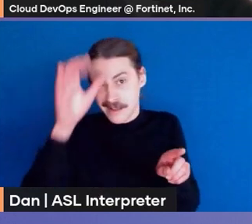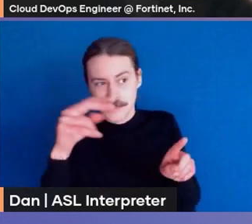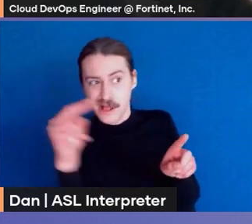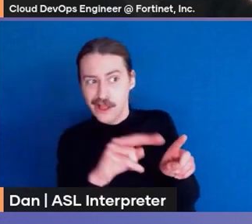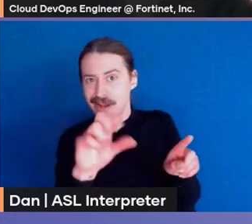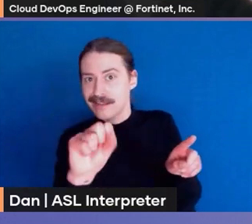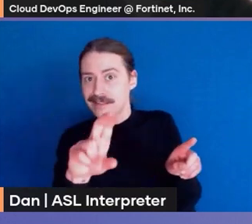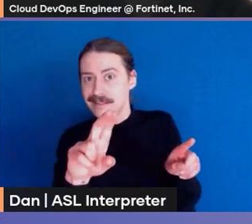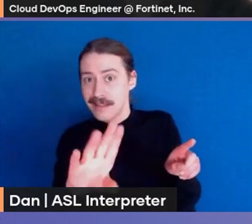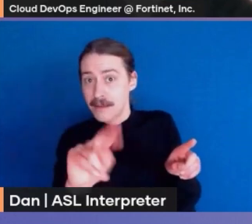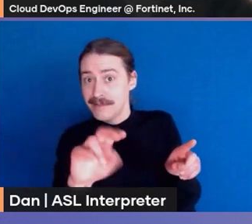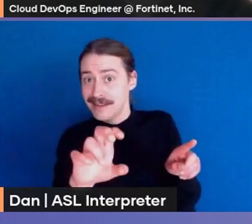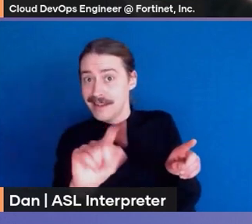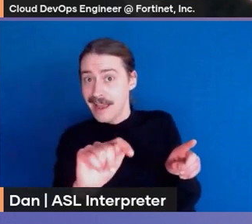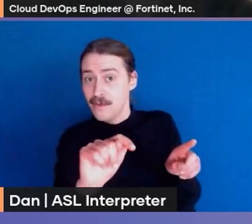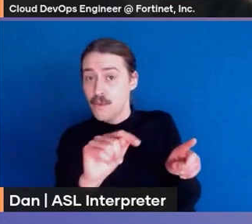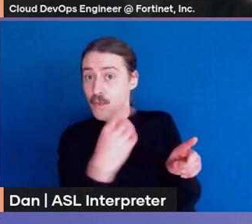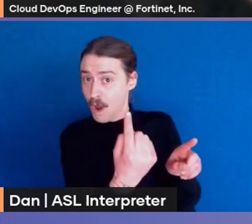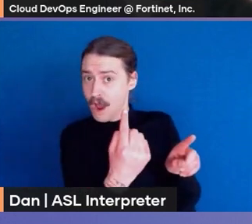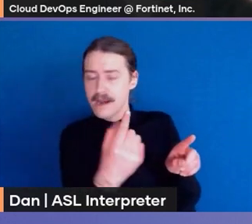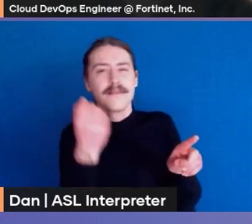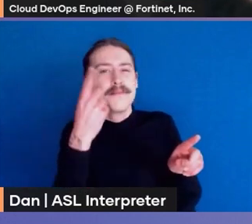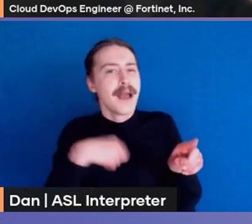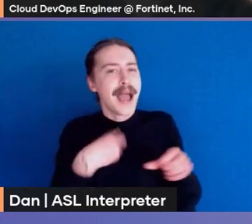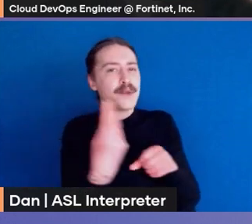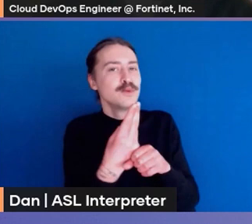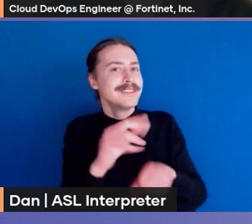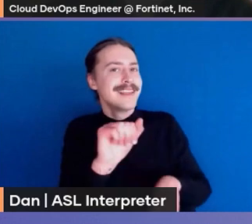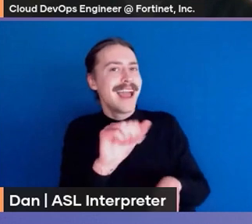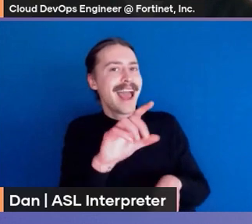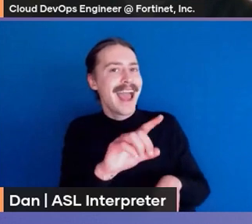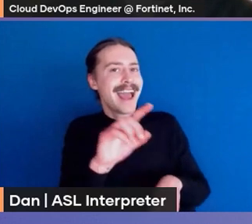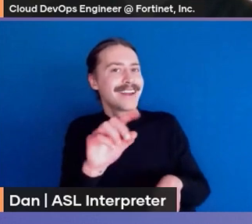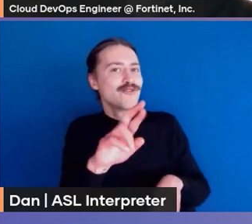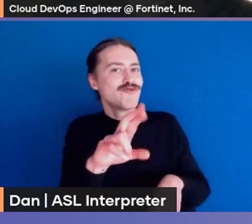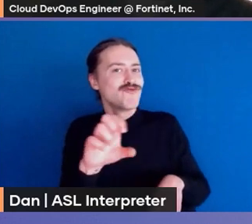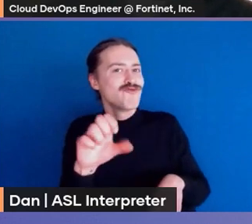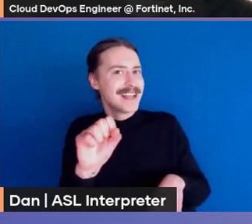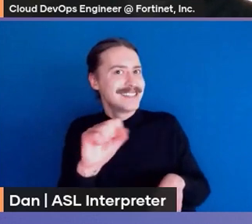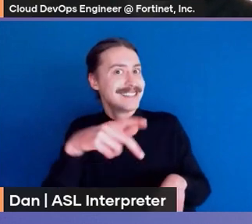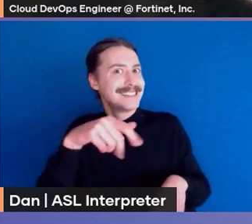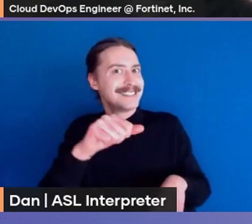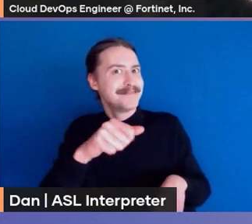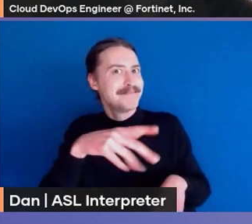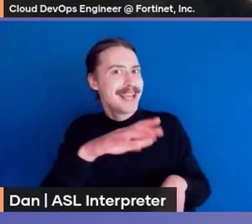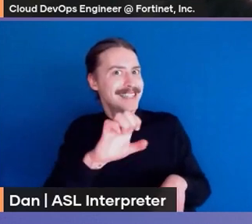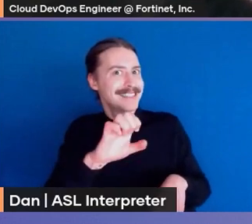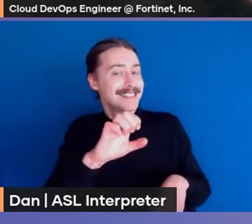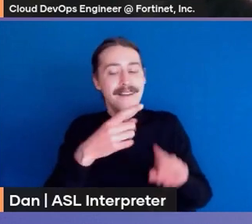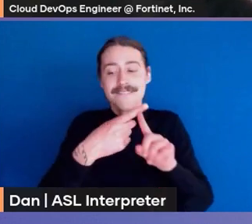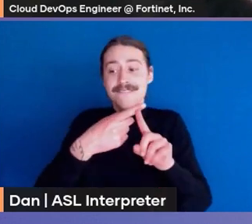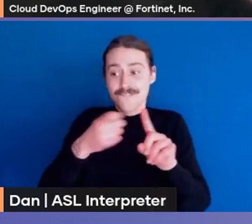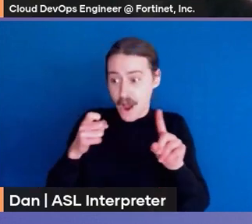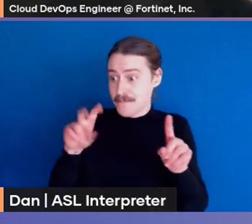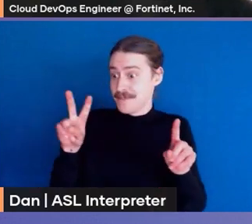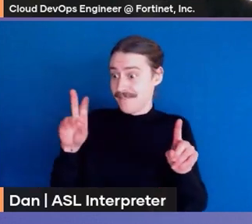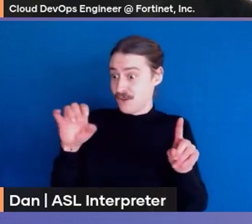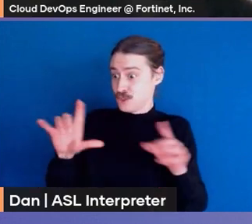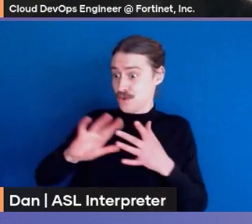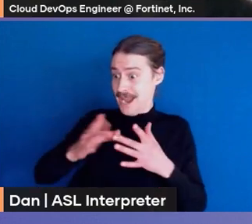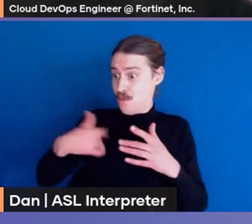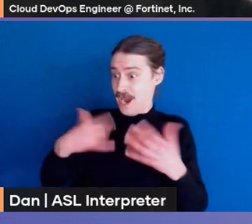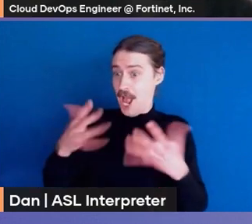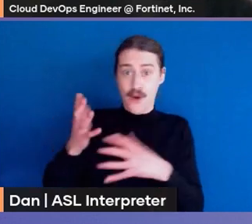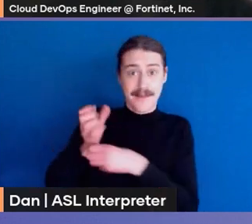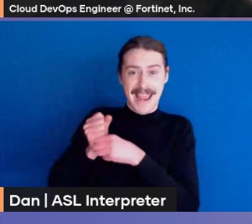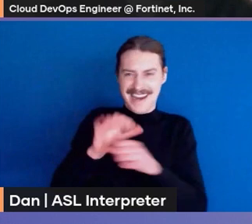using the address space from the virtual network that was created.